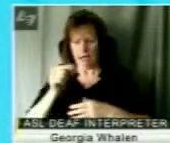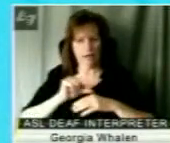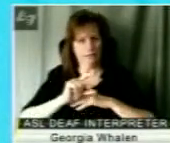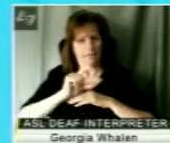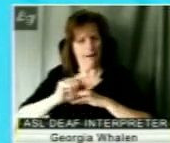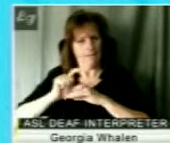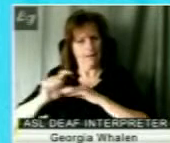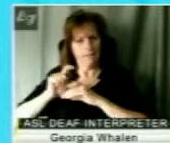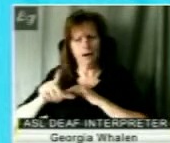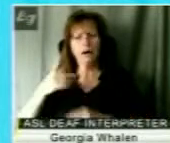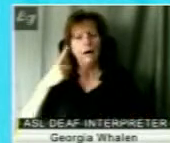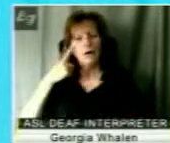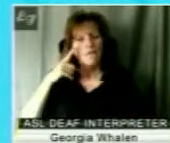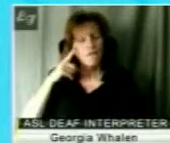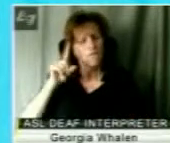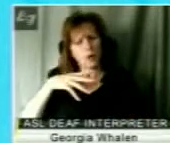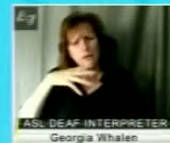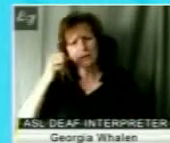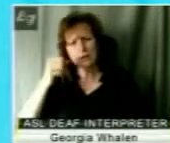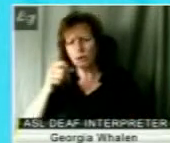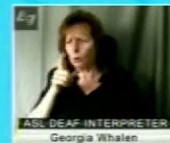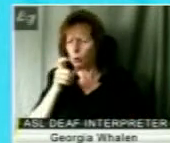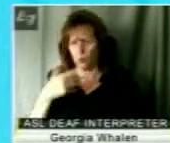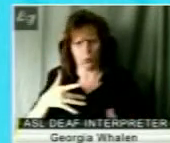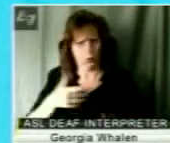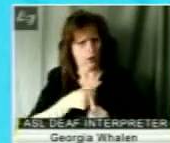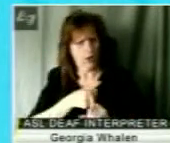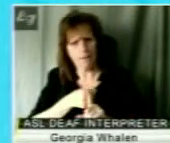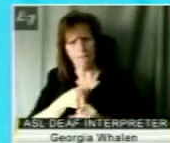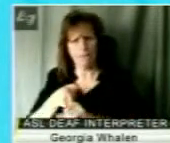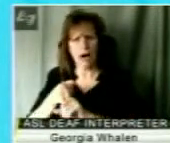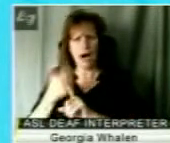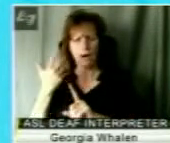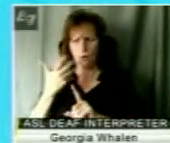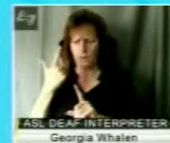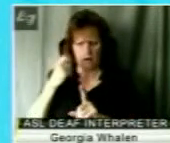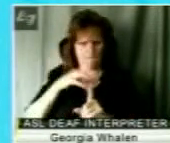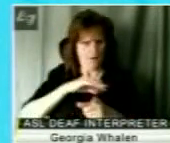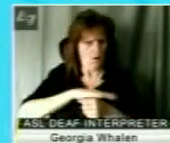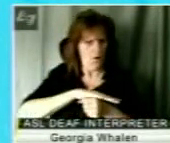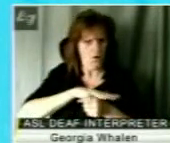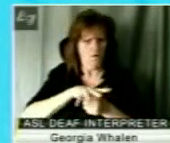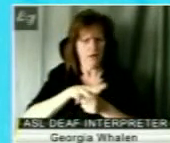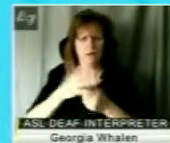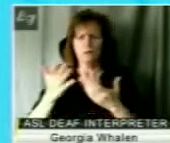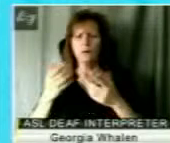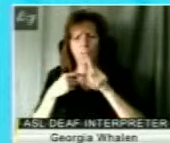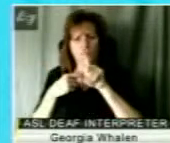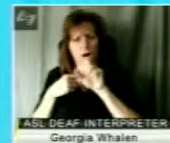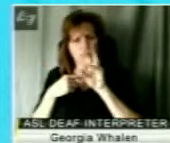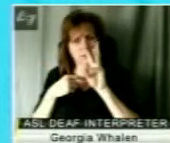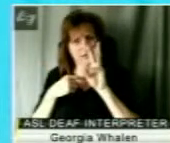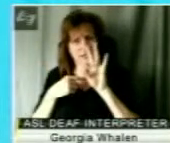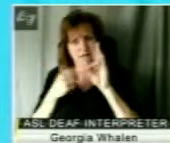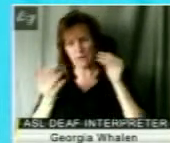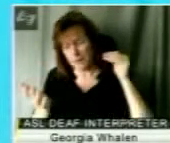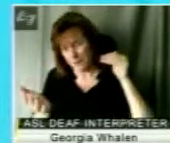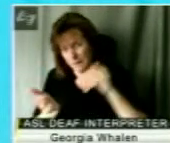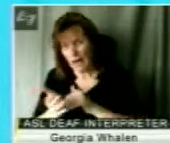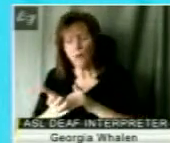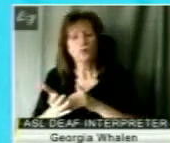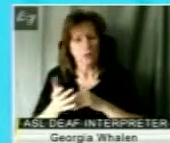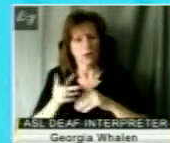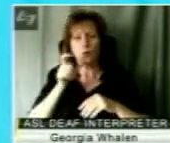by COVID-19 have been seniors. So here in Hamilton, there are over 167,000 people over the age of